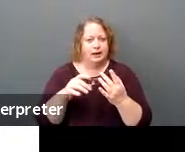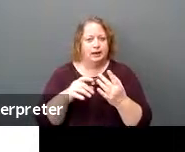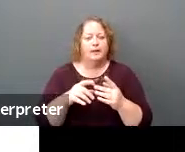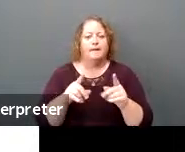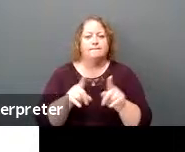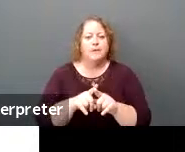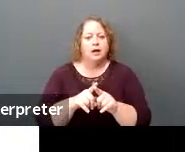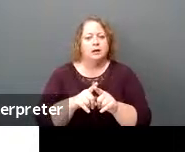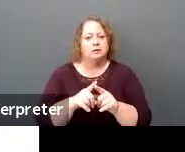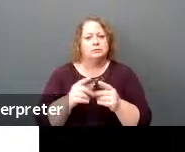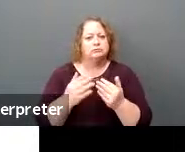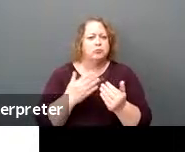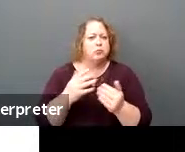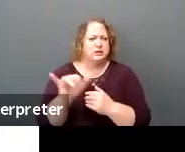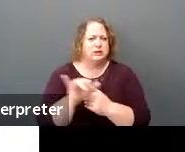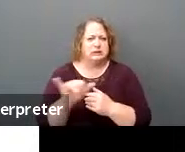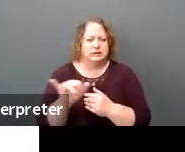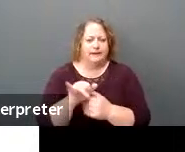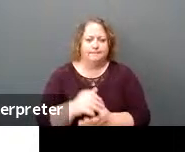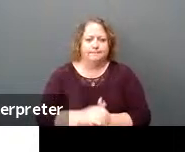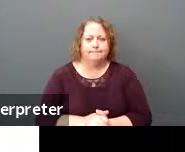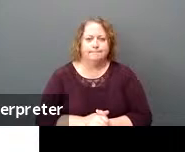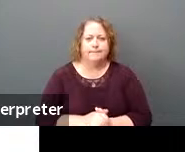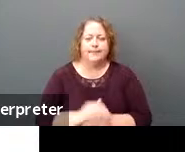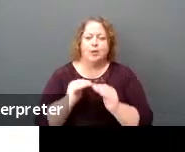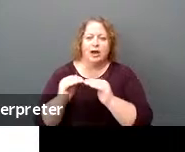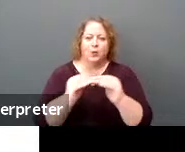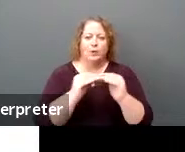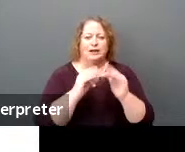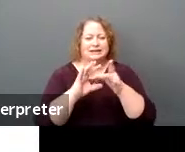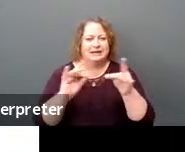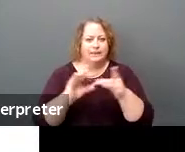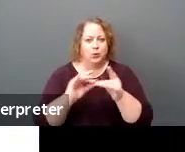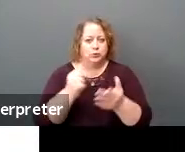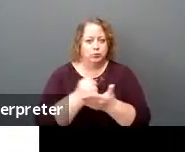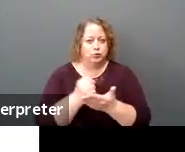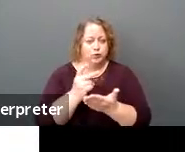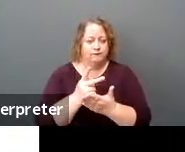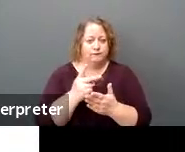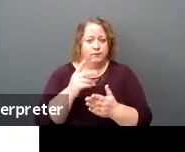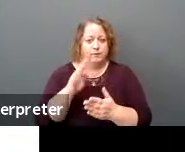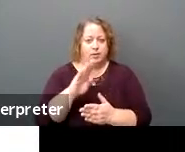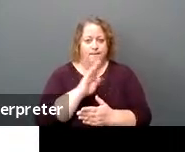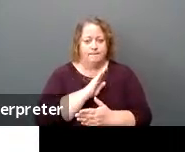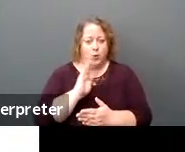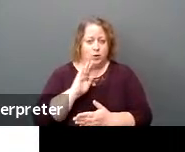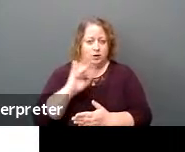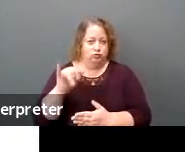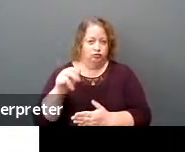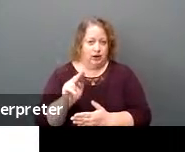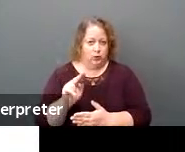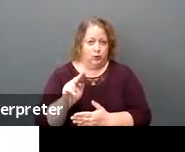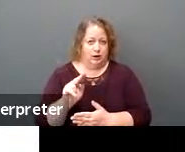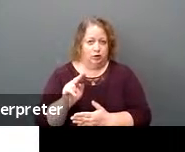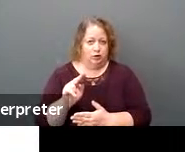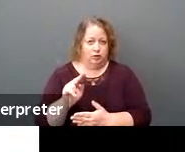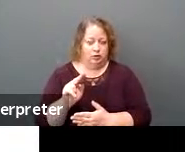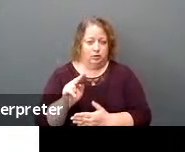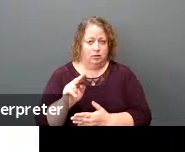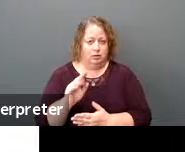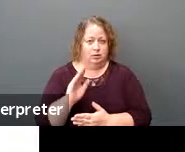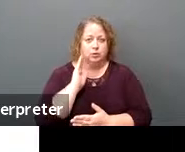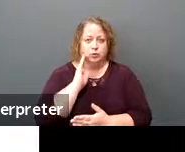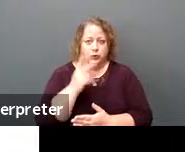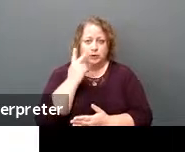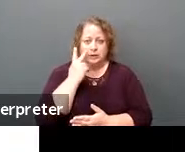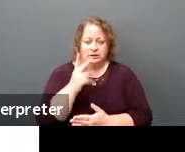but have stayed pretty much the same. Our equity statement was approved by the board in January, and that you will